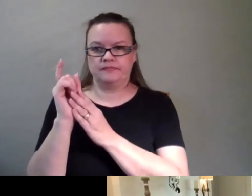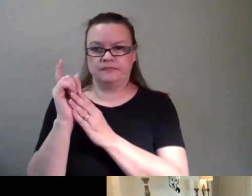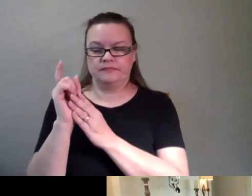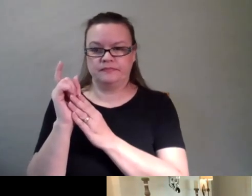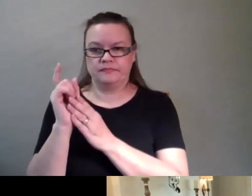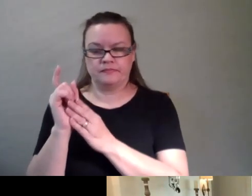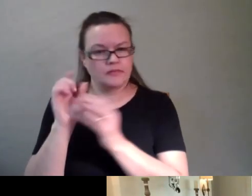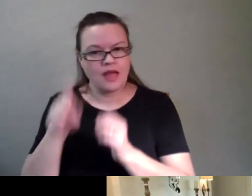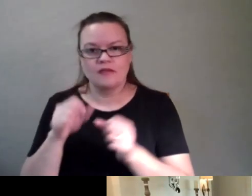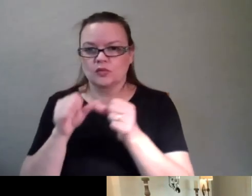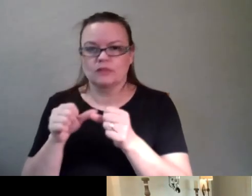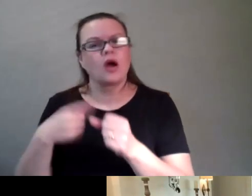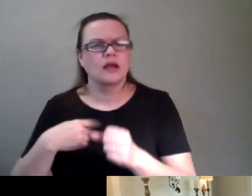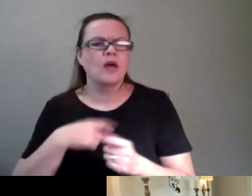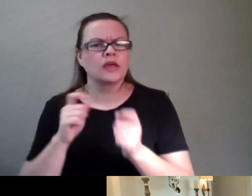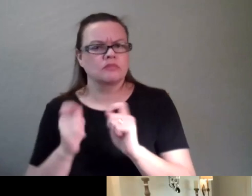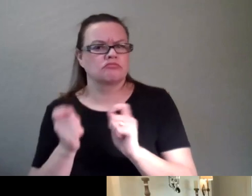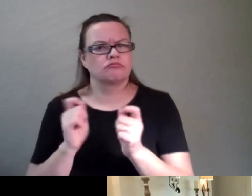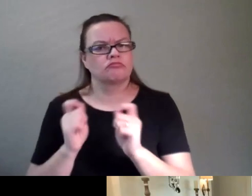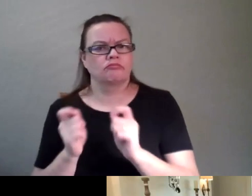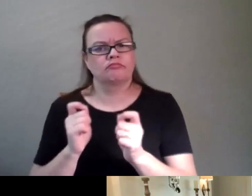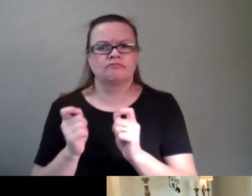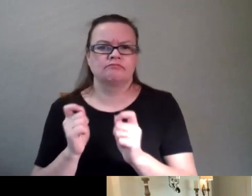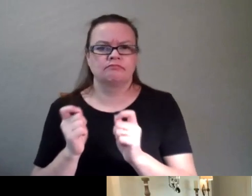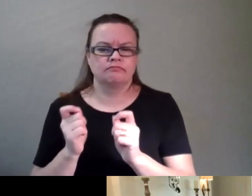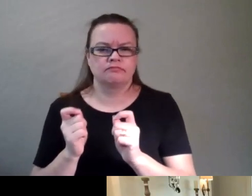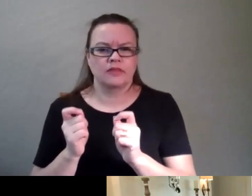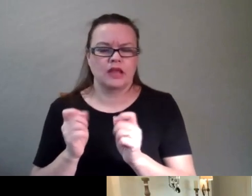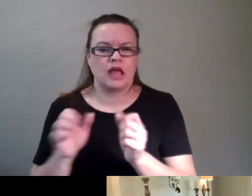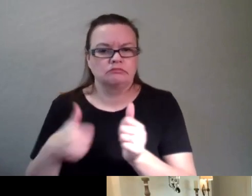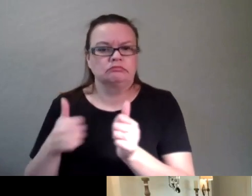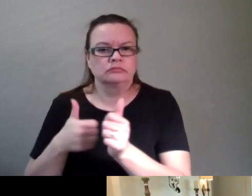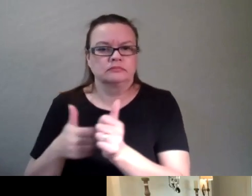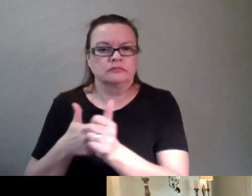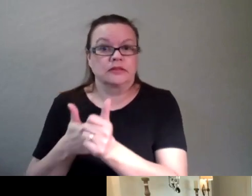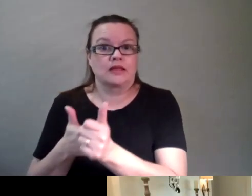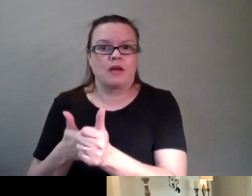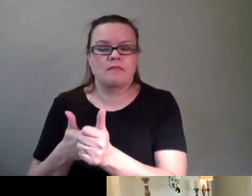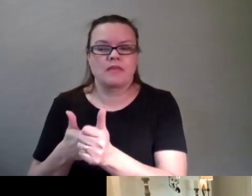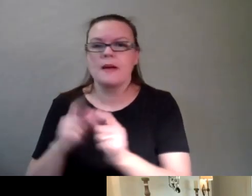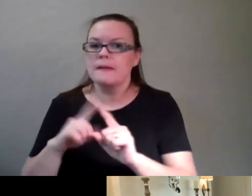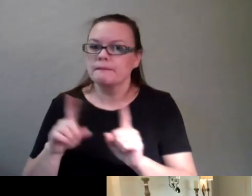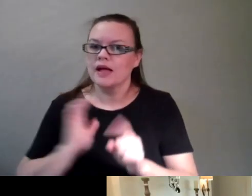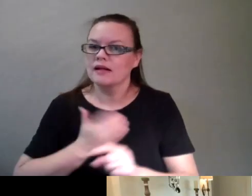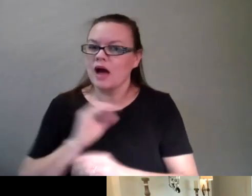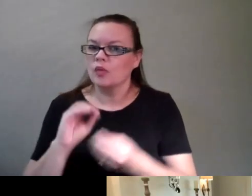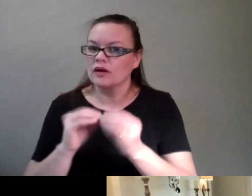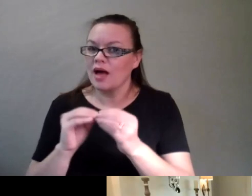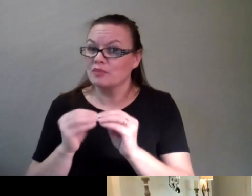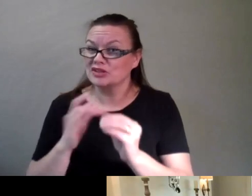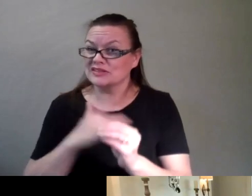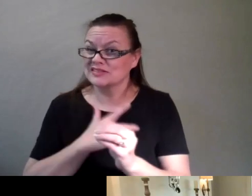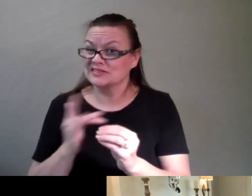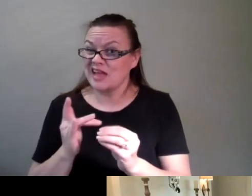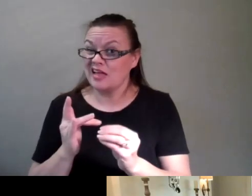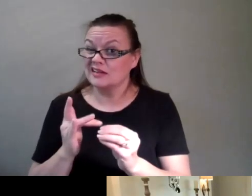that we've had to modify as we go through to keep up. But we're usually within, largely